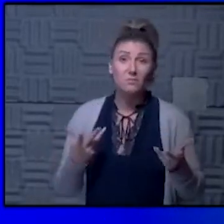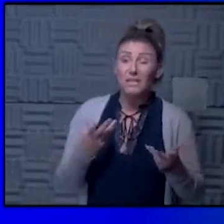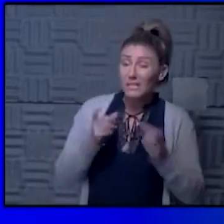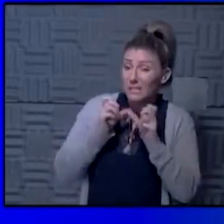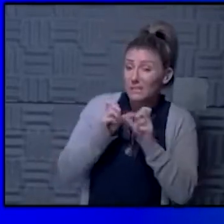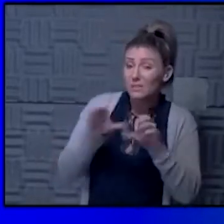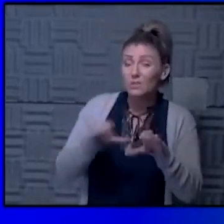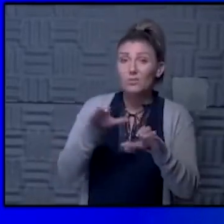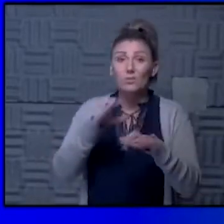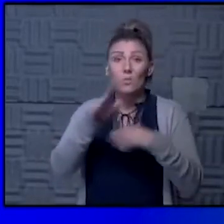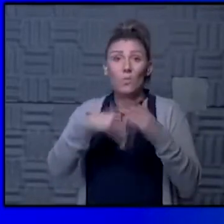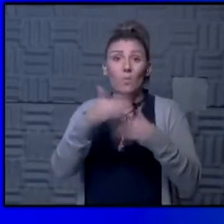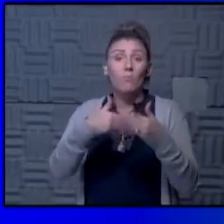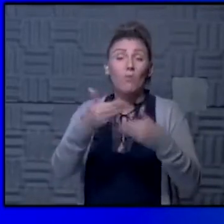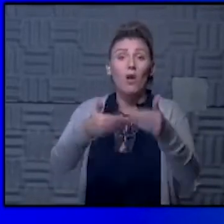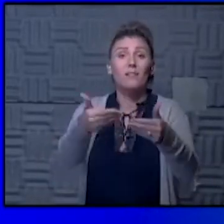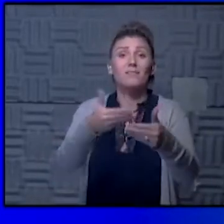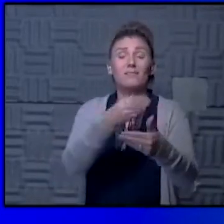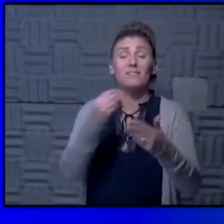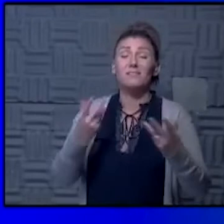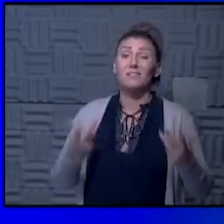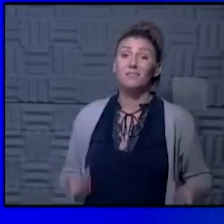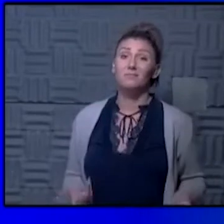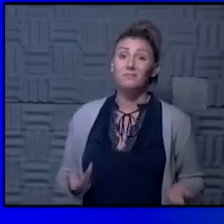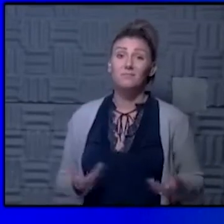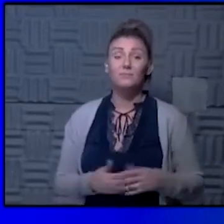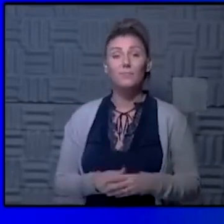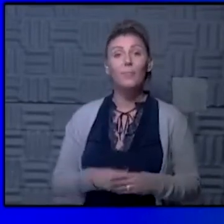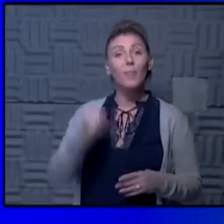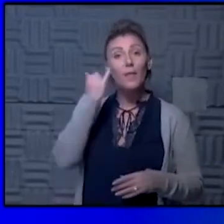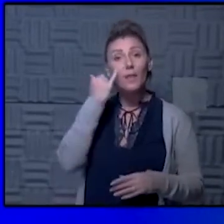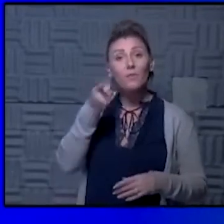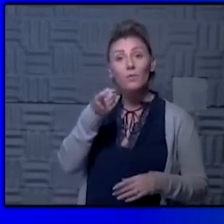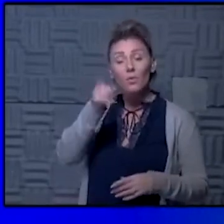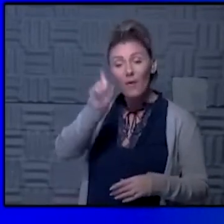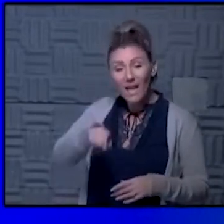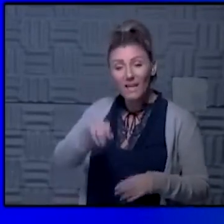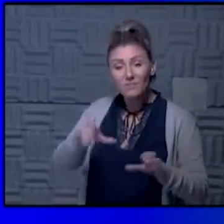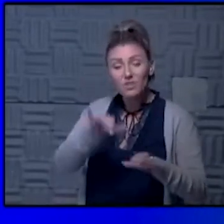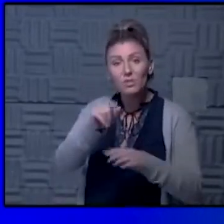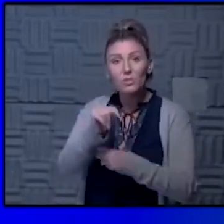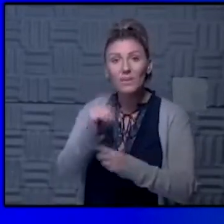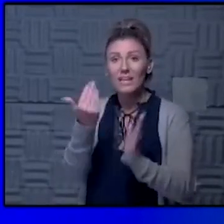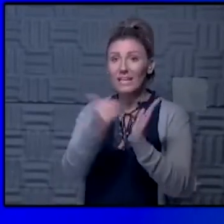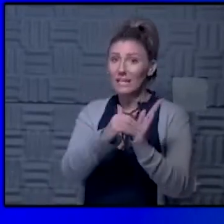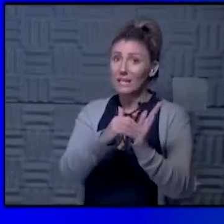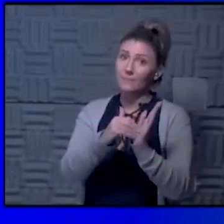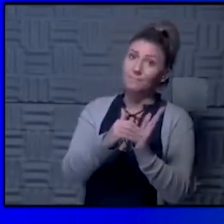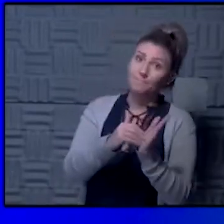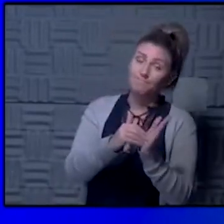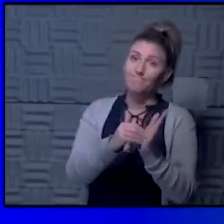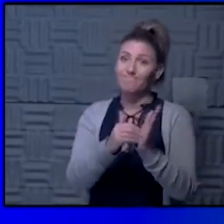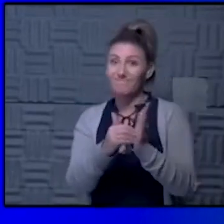continuing to do those processes and symptoms. So if you have to do that, again, I would certainly advocate and recommend